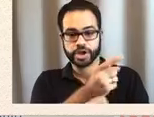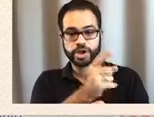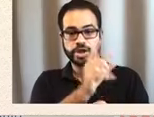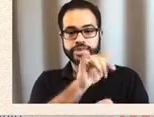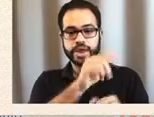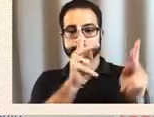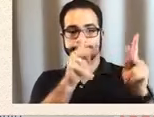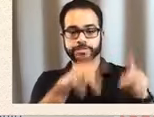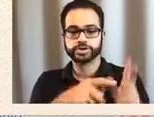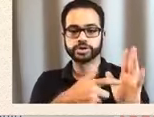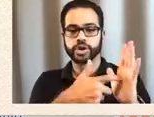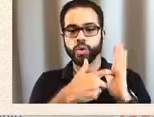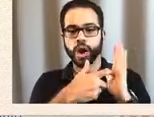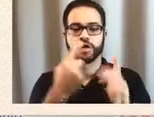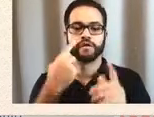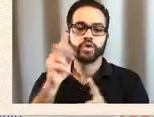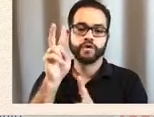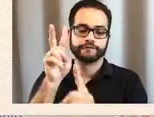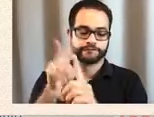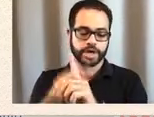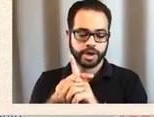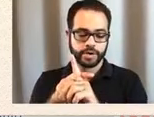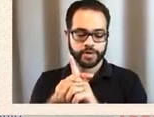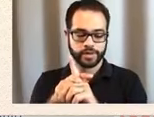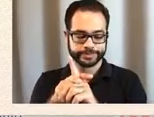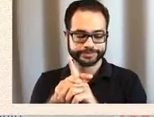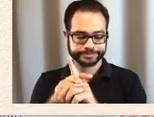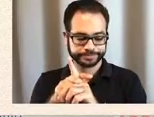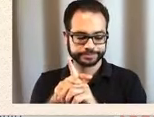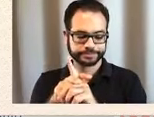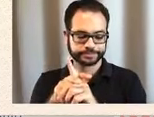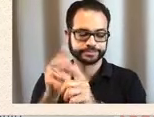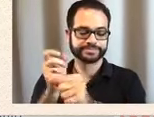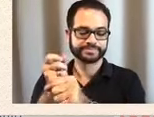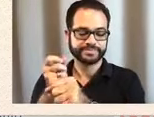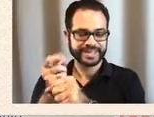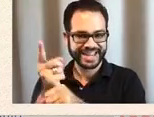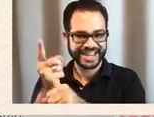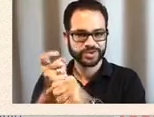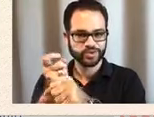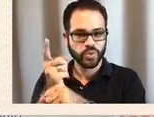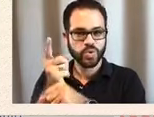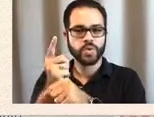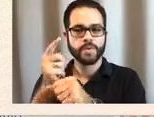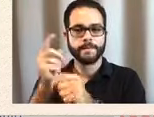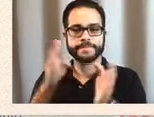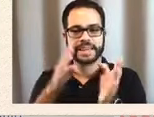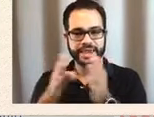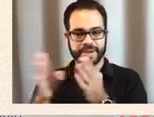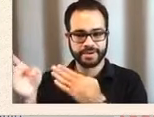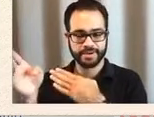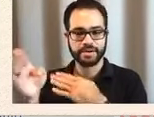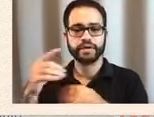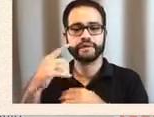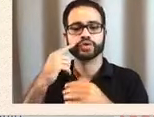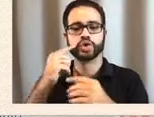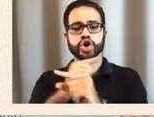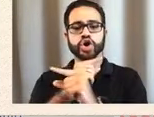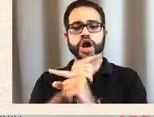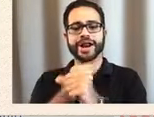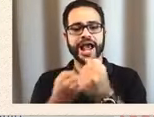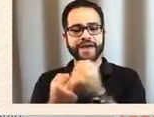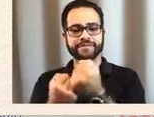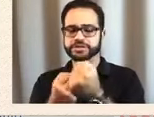file an annual plan. And for guardian advocacies, it's very straightforward. It's just